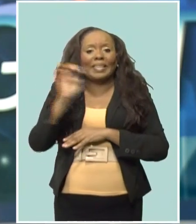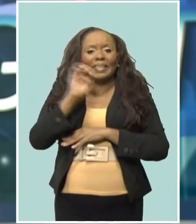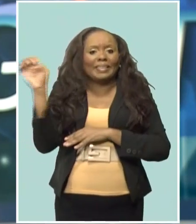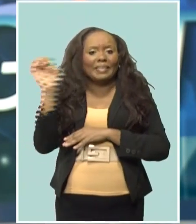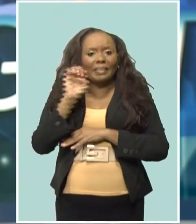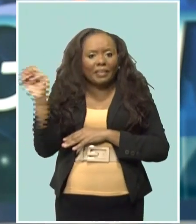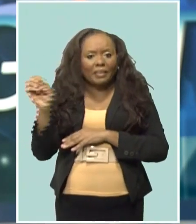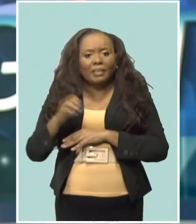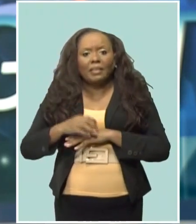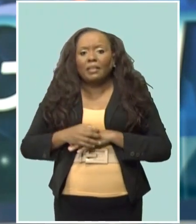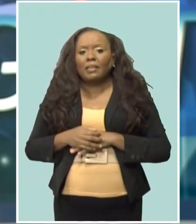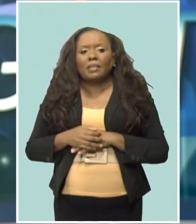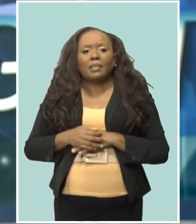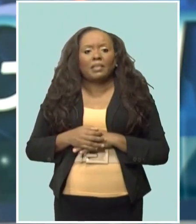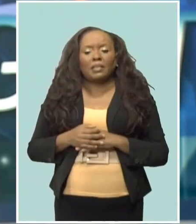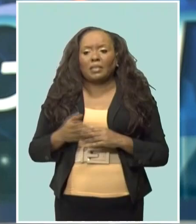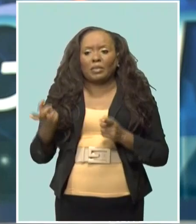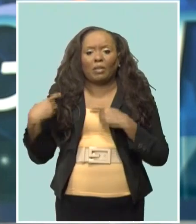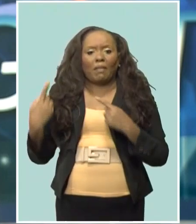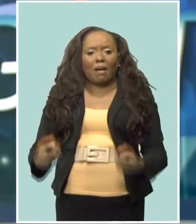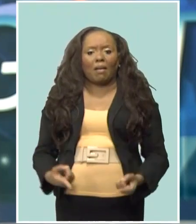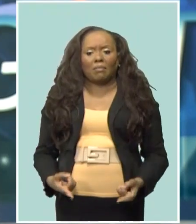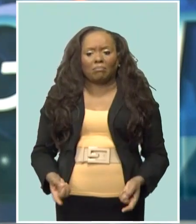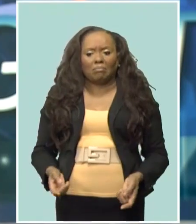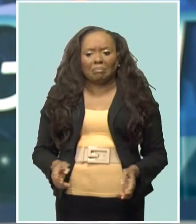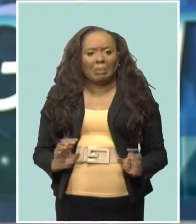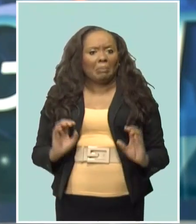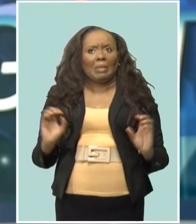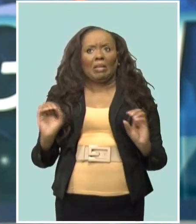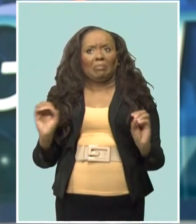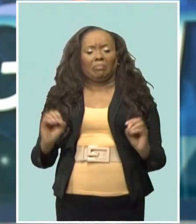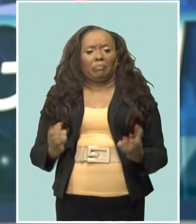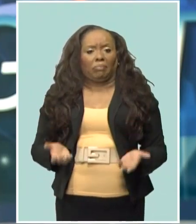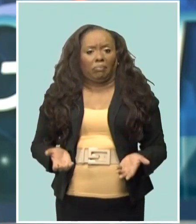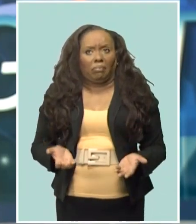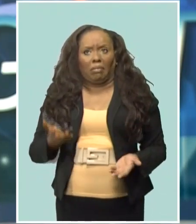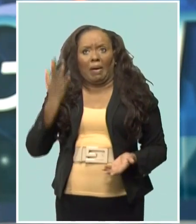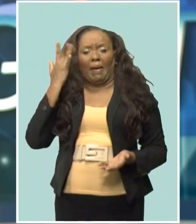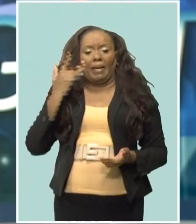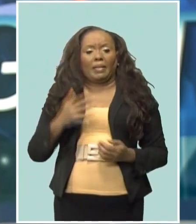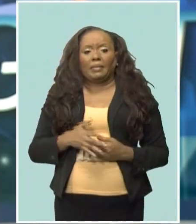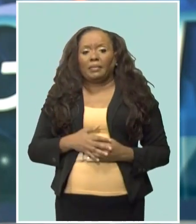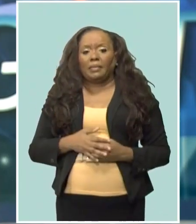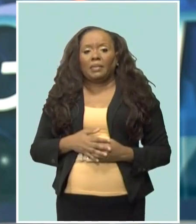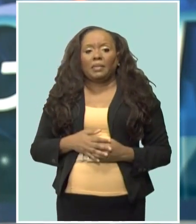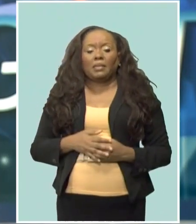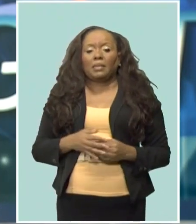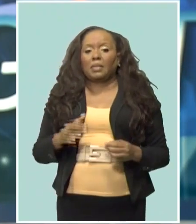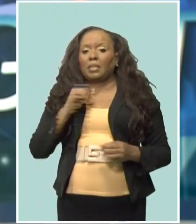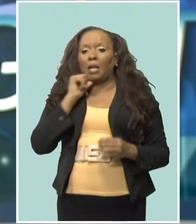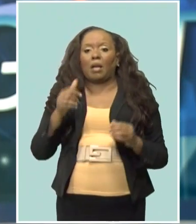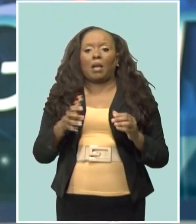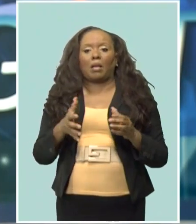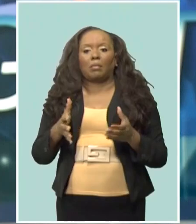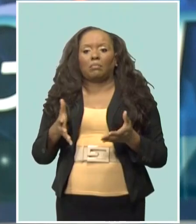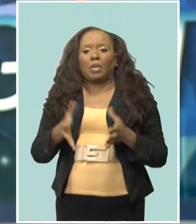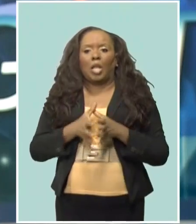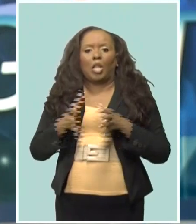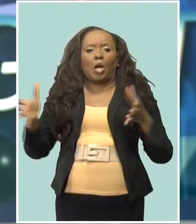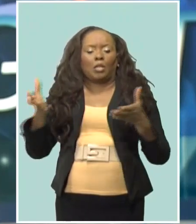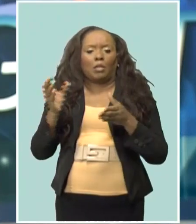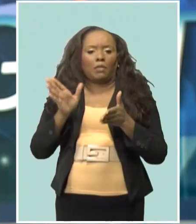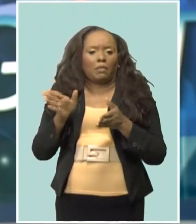almost non-existent so far this year. That's because several fish vendors say fish is not very plentiful at this time at